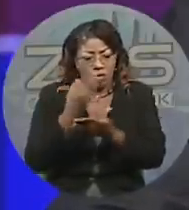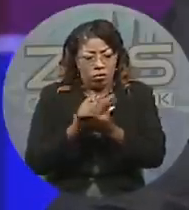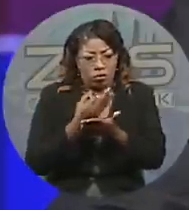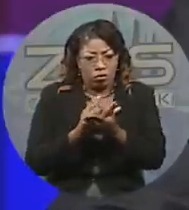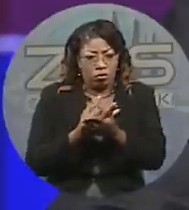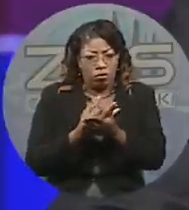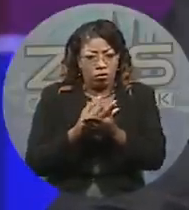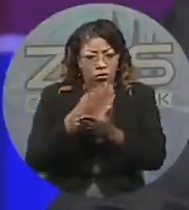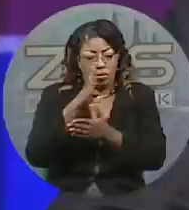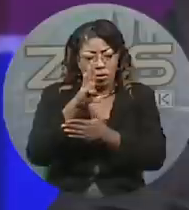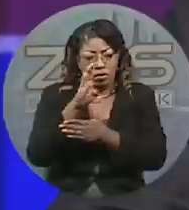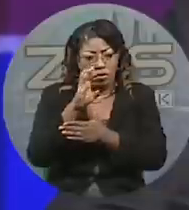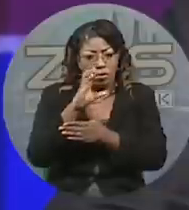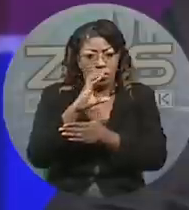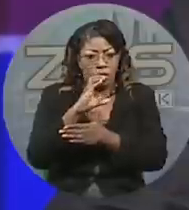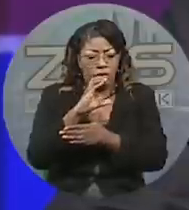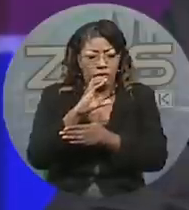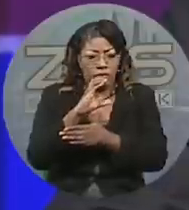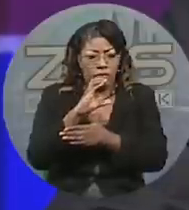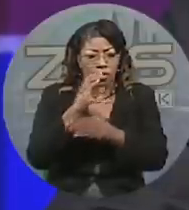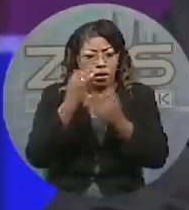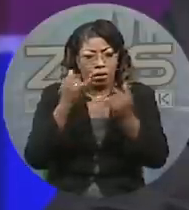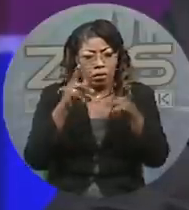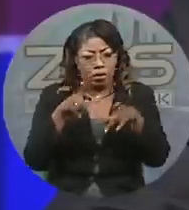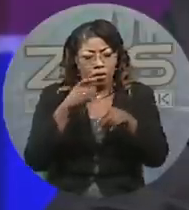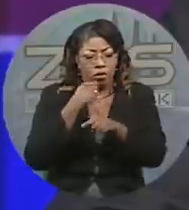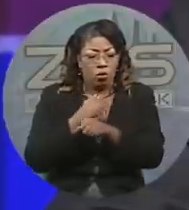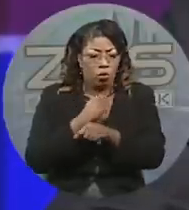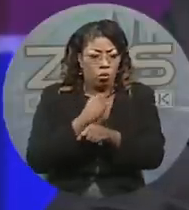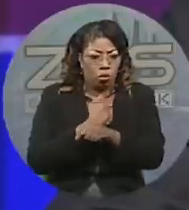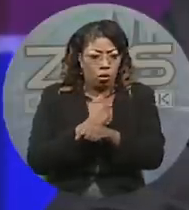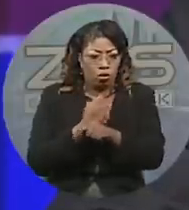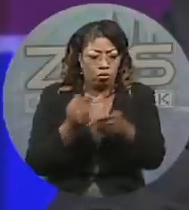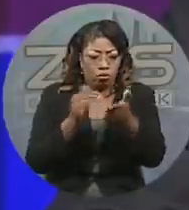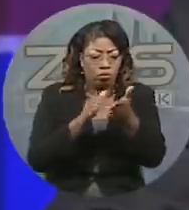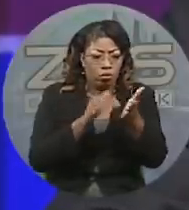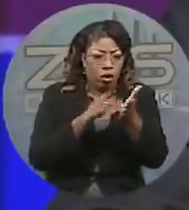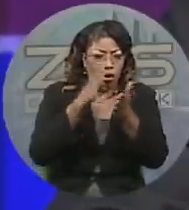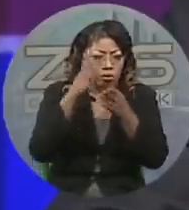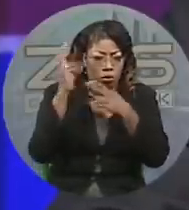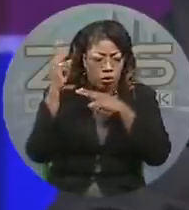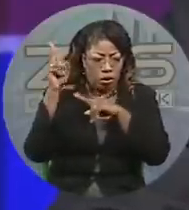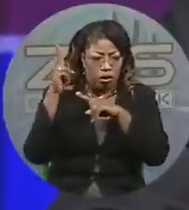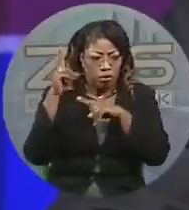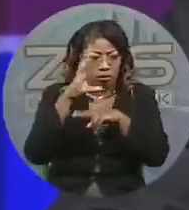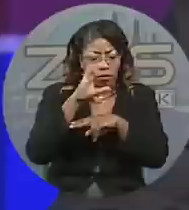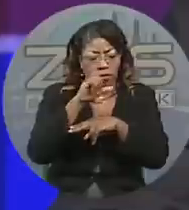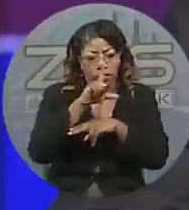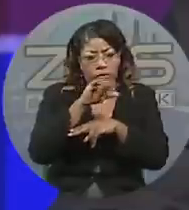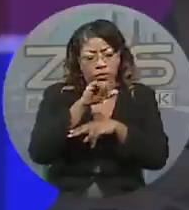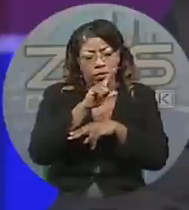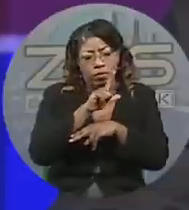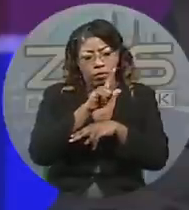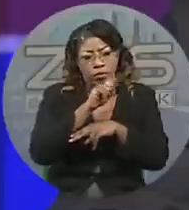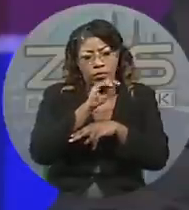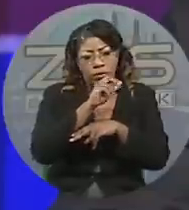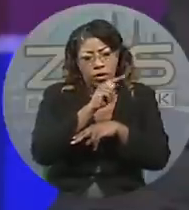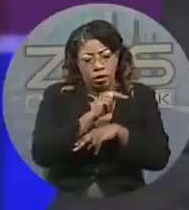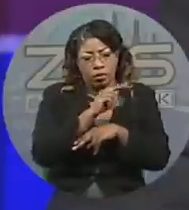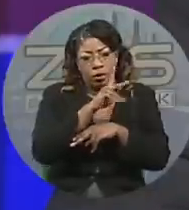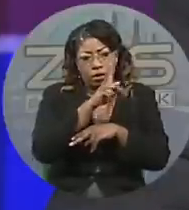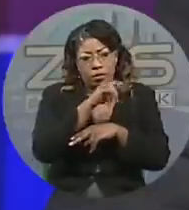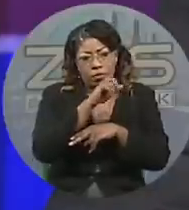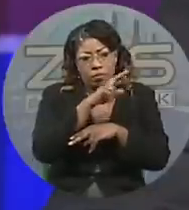strapped Bahamas Electricity Corporation. Crews worked around the clock both at the Blue Hill plant and Clifton Power plant until power was restored